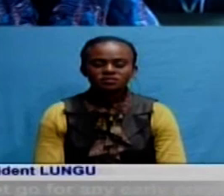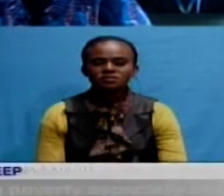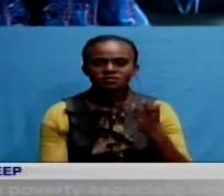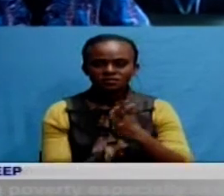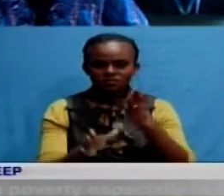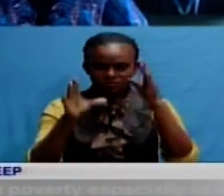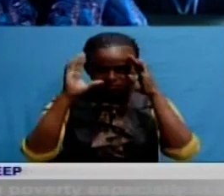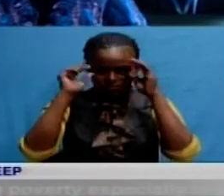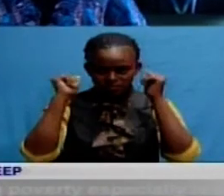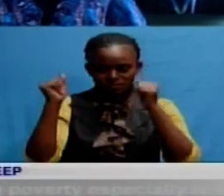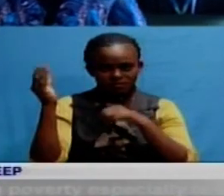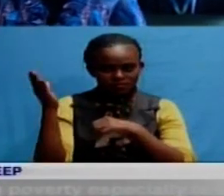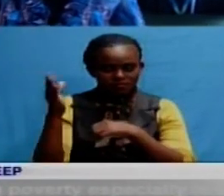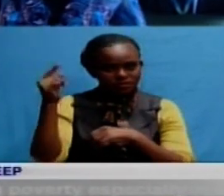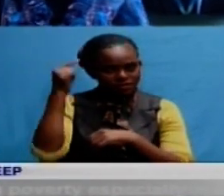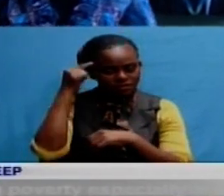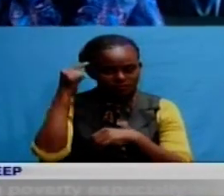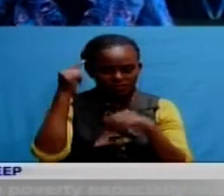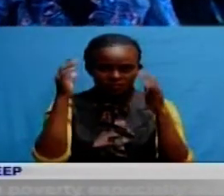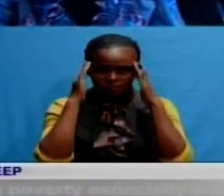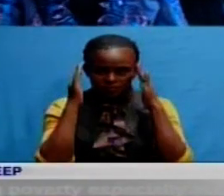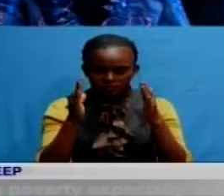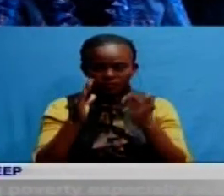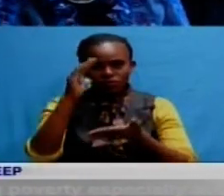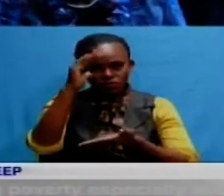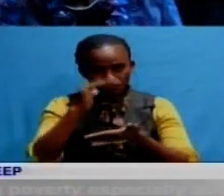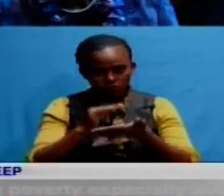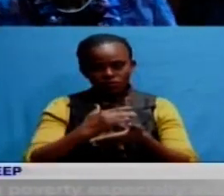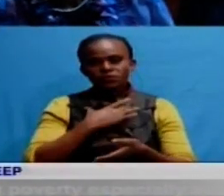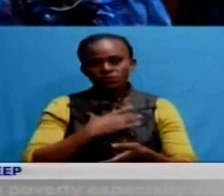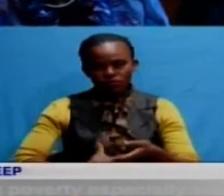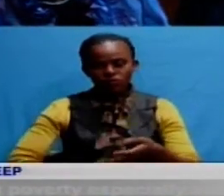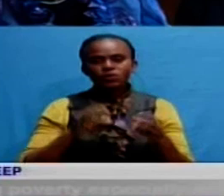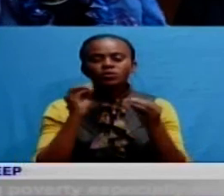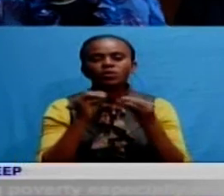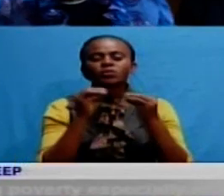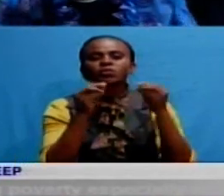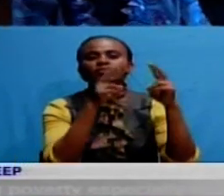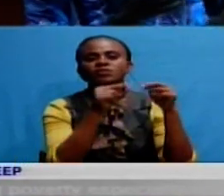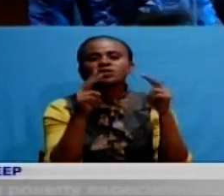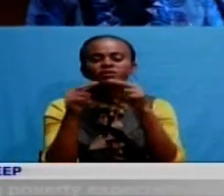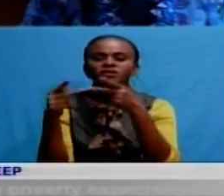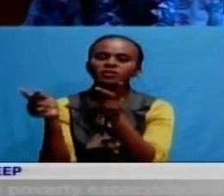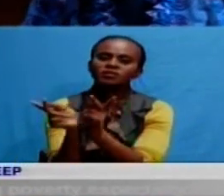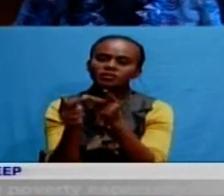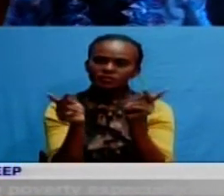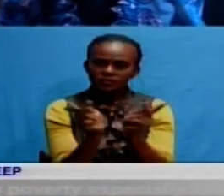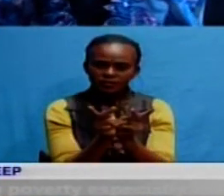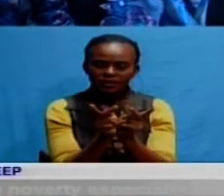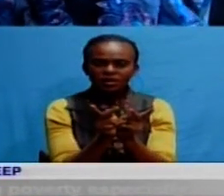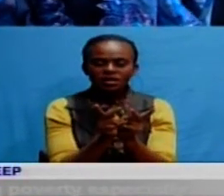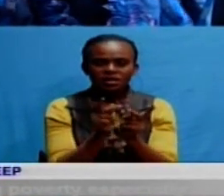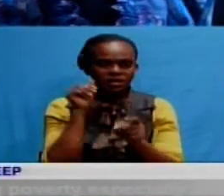Vice President Tino Ngewina says government is focused on reducing poverty, especially in rural areas. She said this when the Scottish Minister